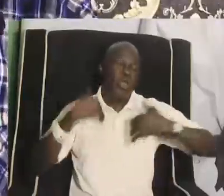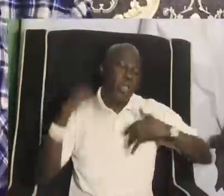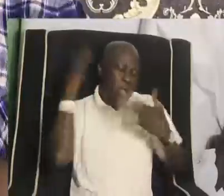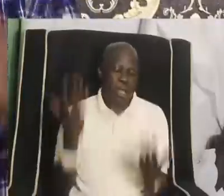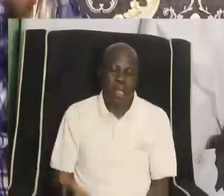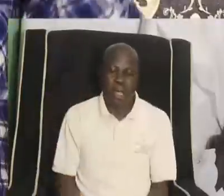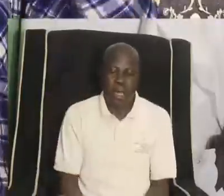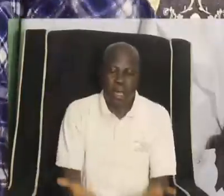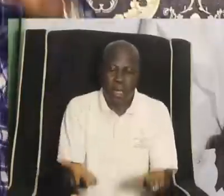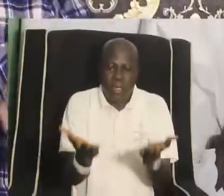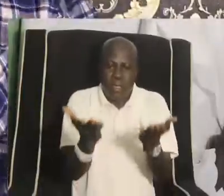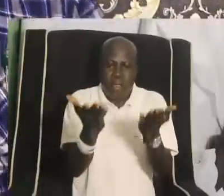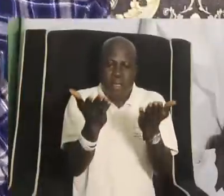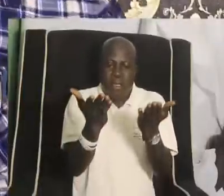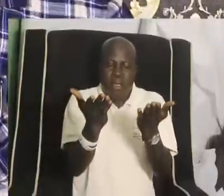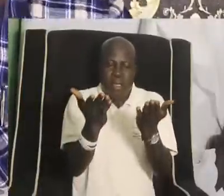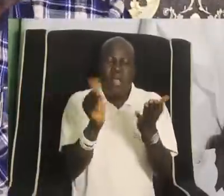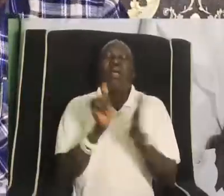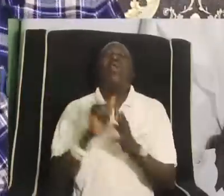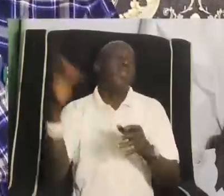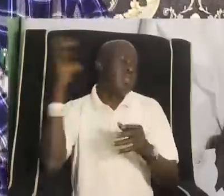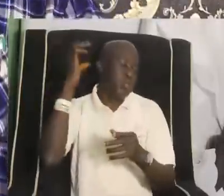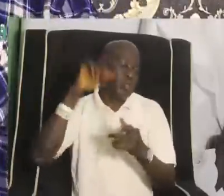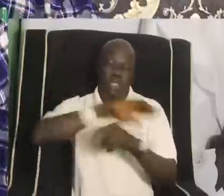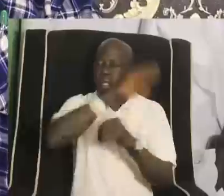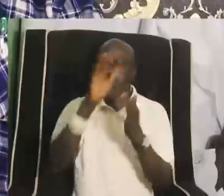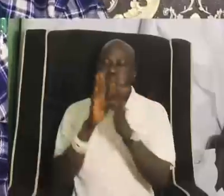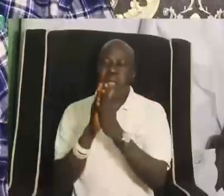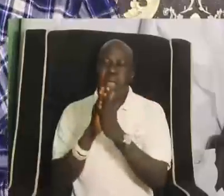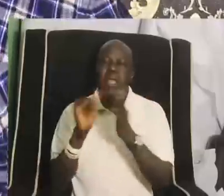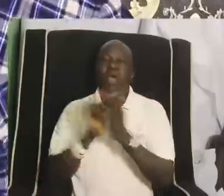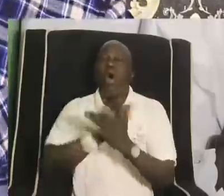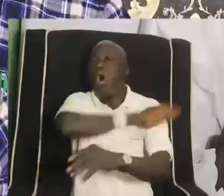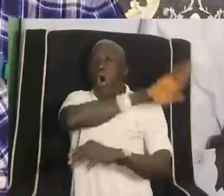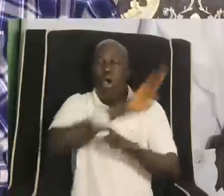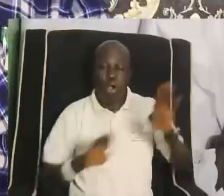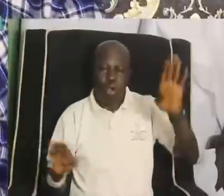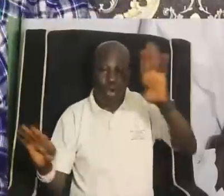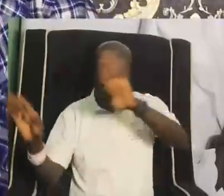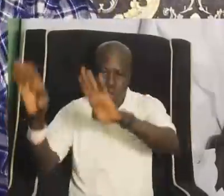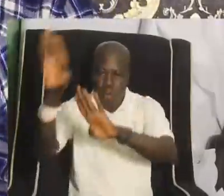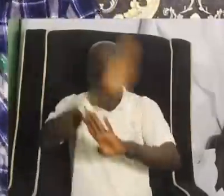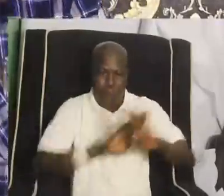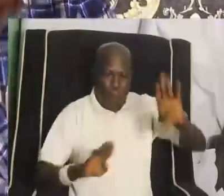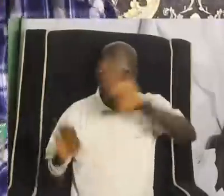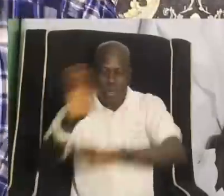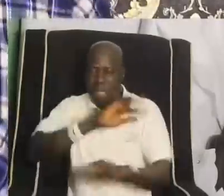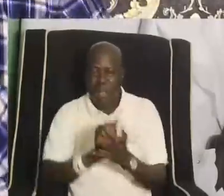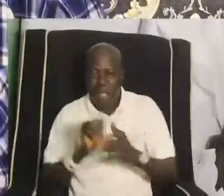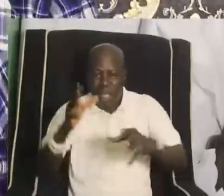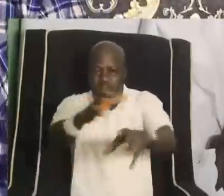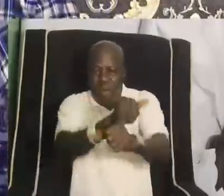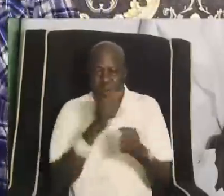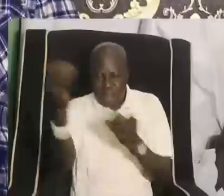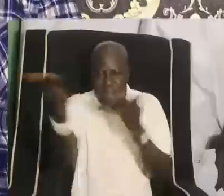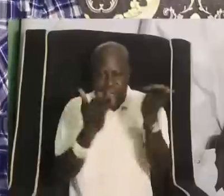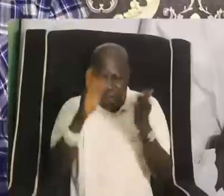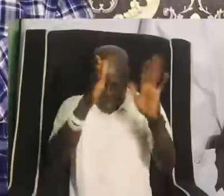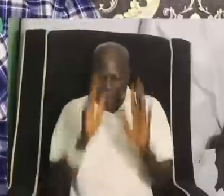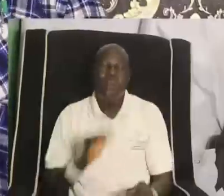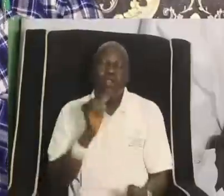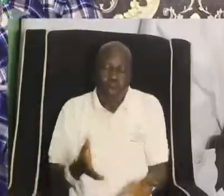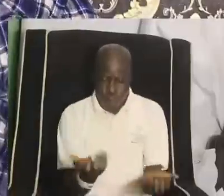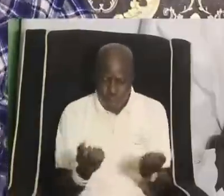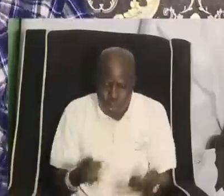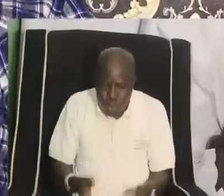dide. Na e gbadua yi. Ogun amunisin ti ejeyan dide. Battle of slavery that make one not to